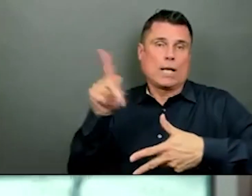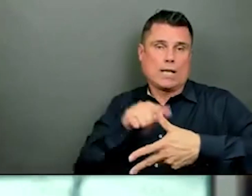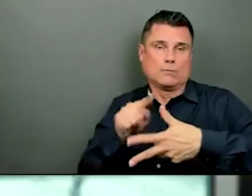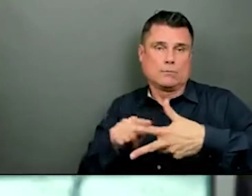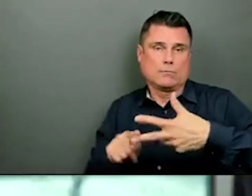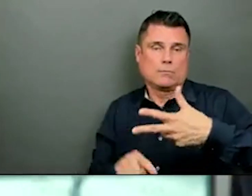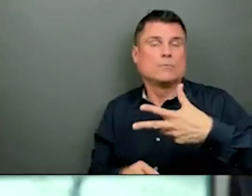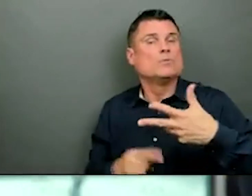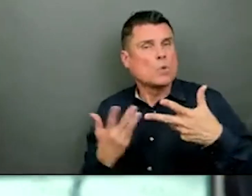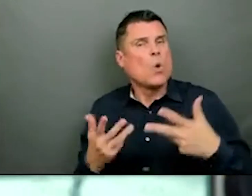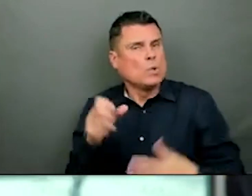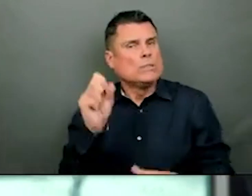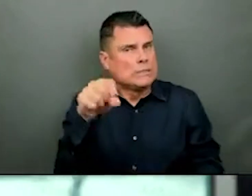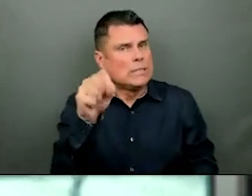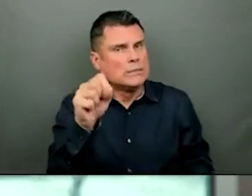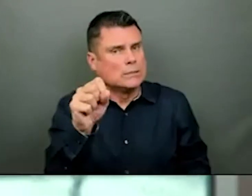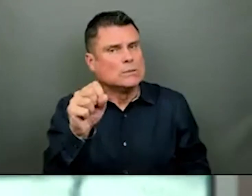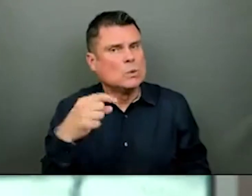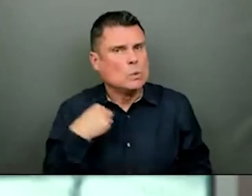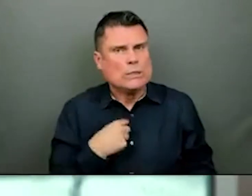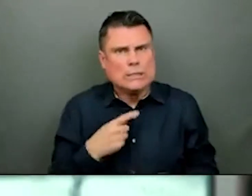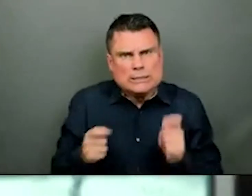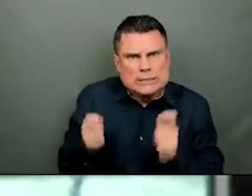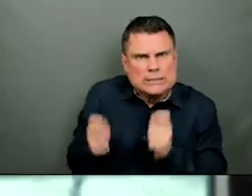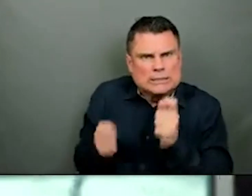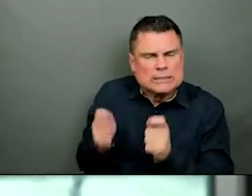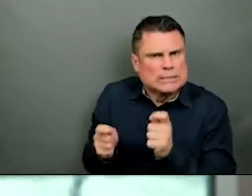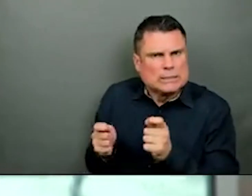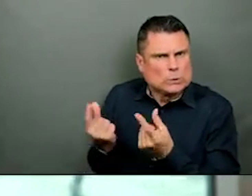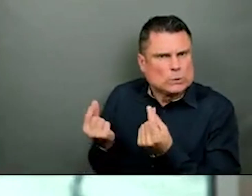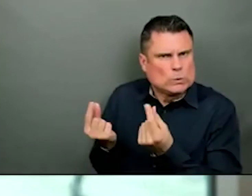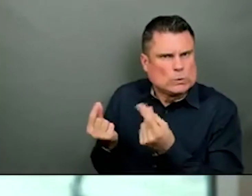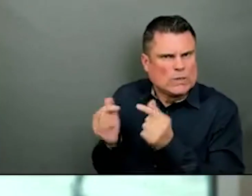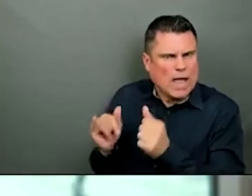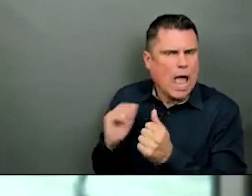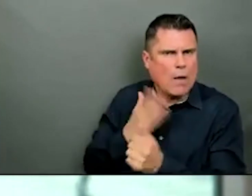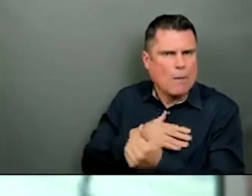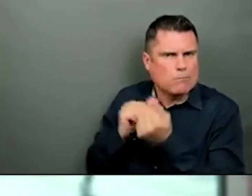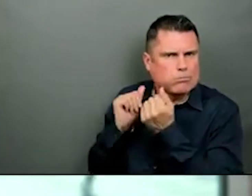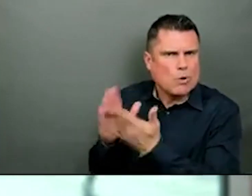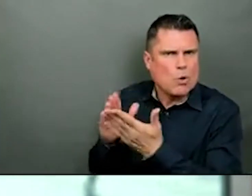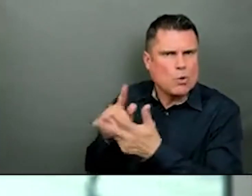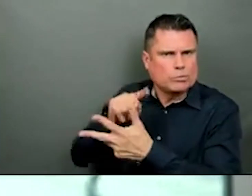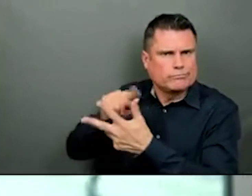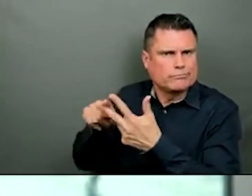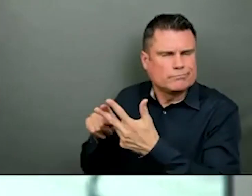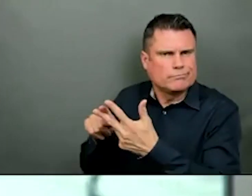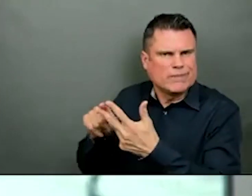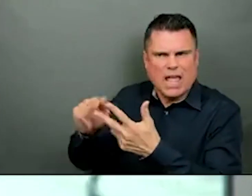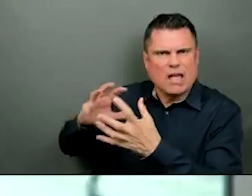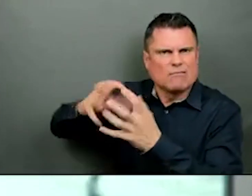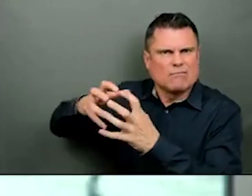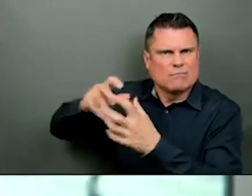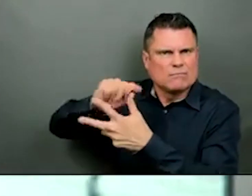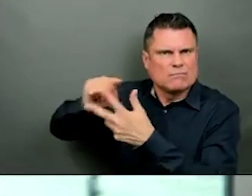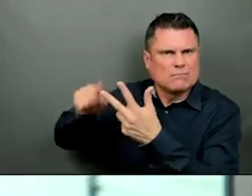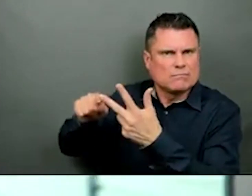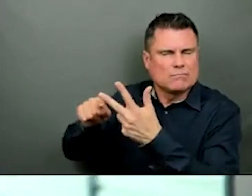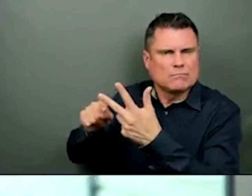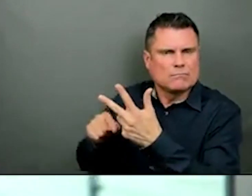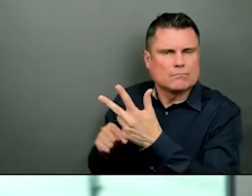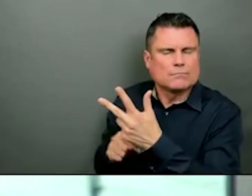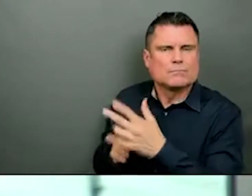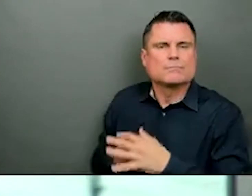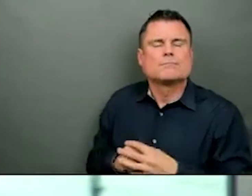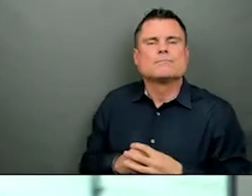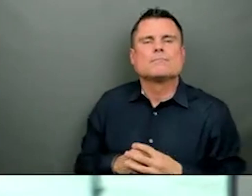adjusted our approach to ensure that we're doing surveillance. So now we have over 90% of all of our positive